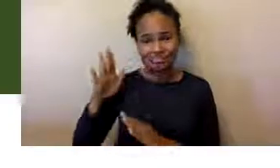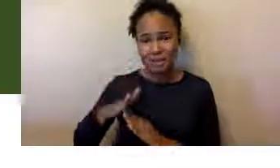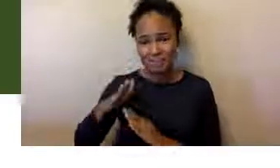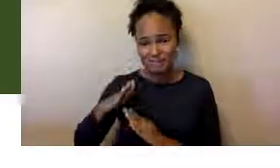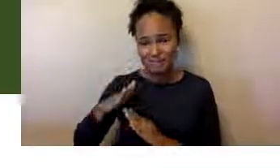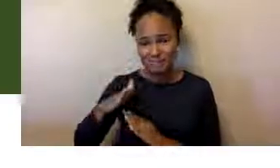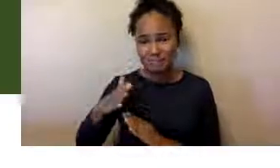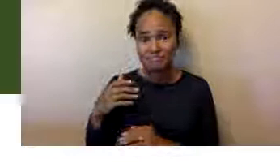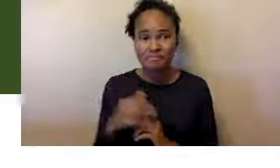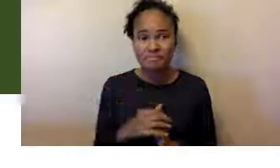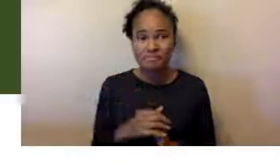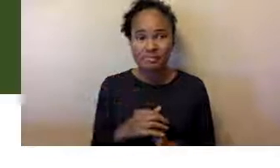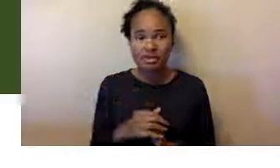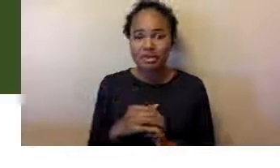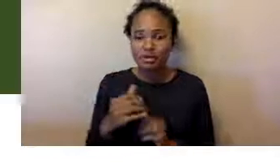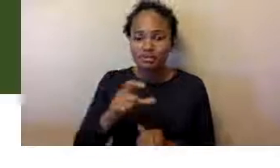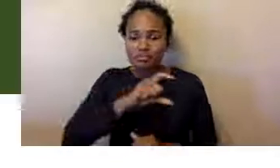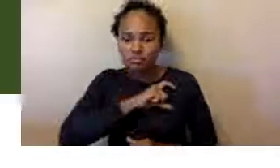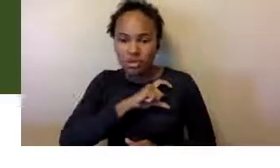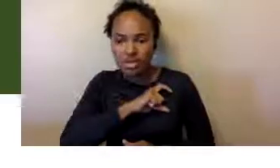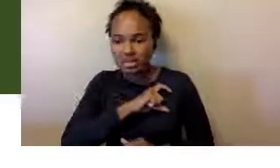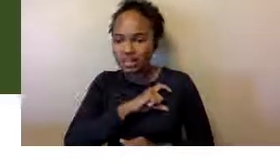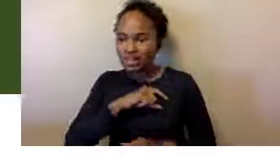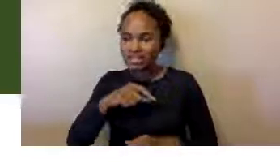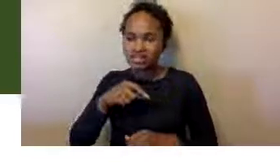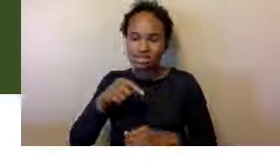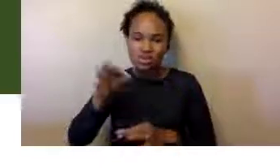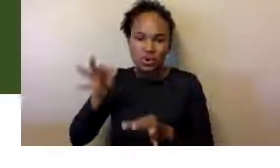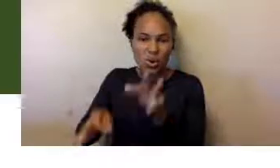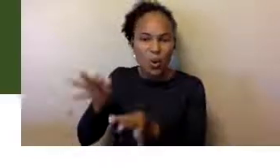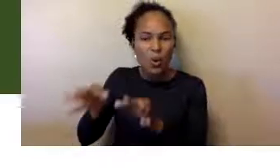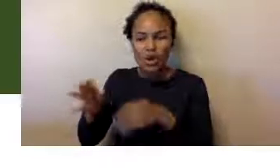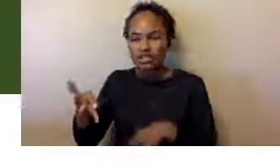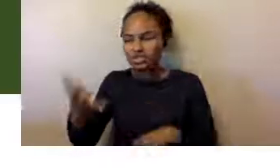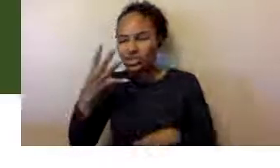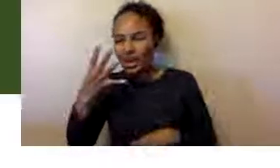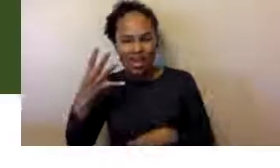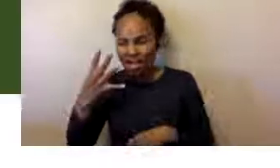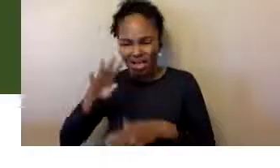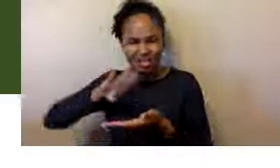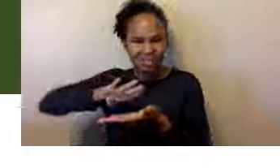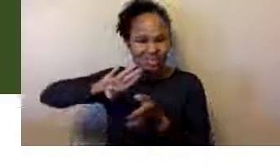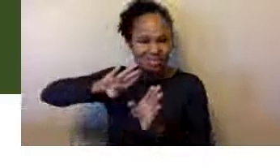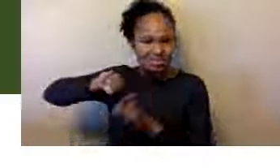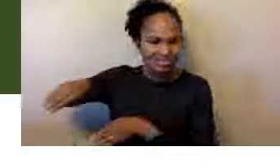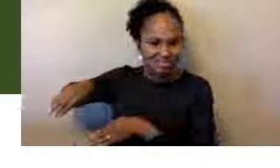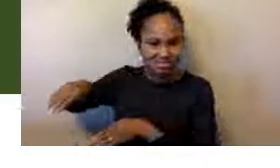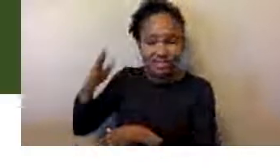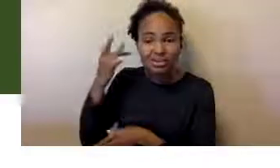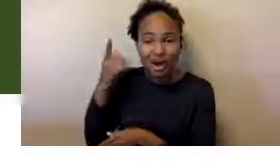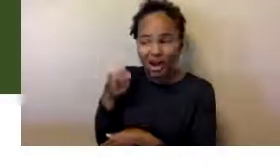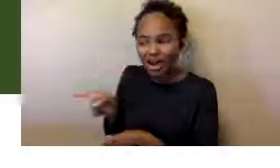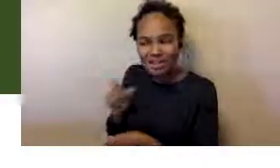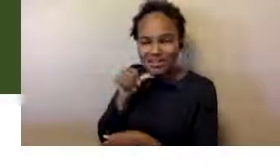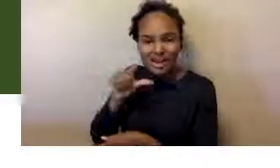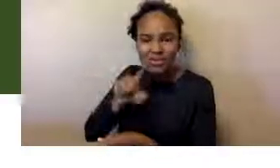enforcement and police out of mental health crisis response because they're not the most qualified to